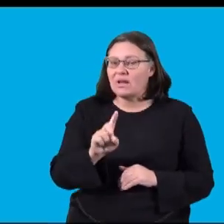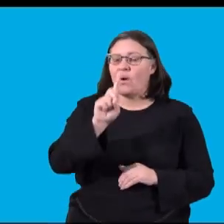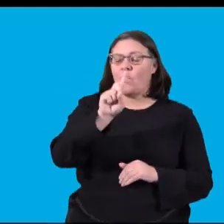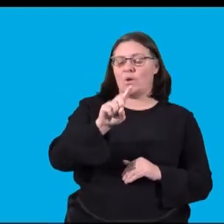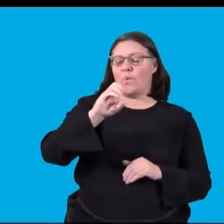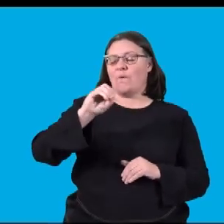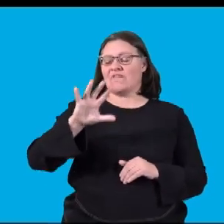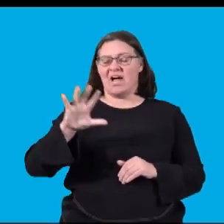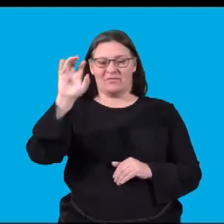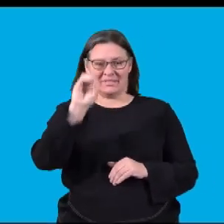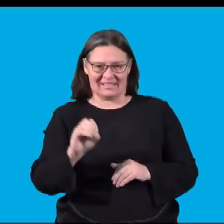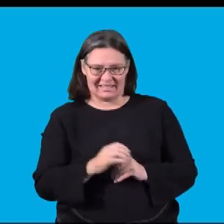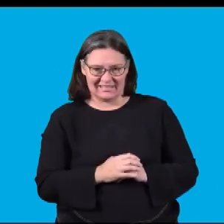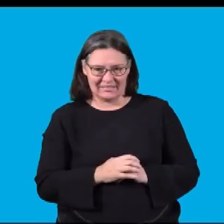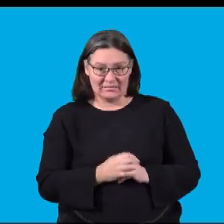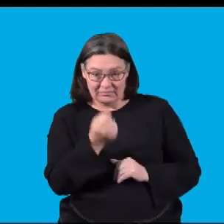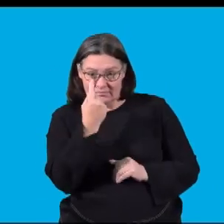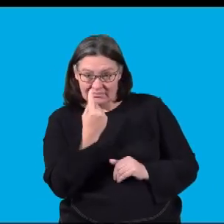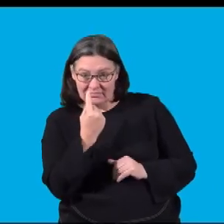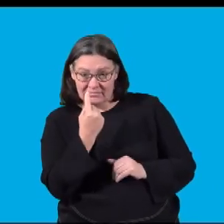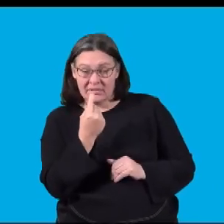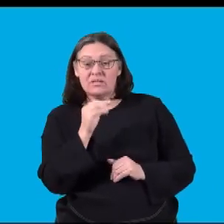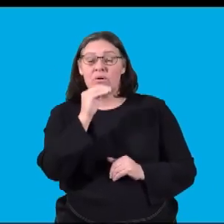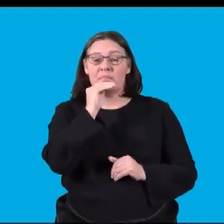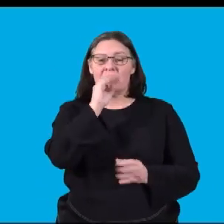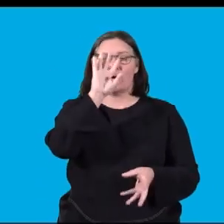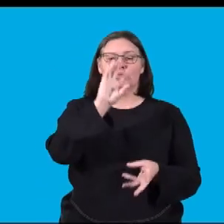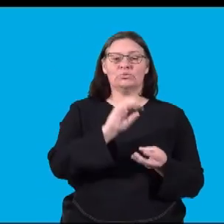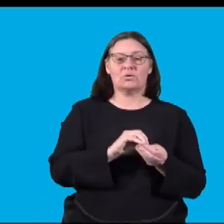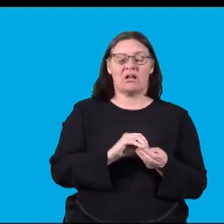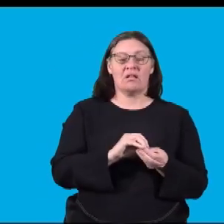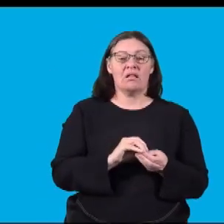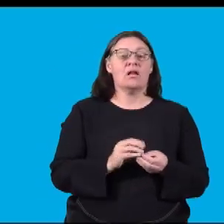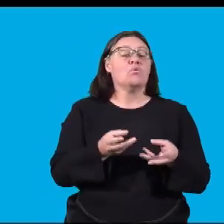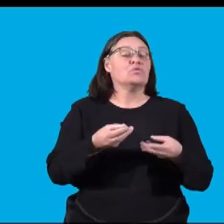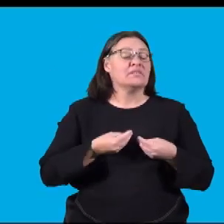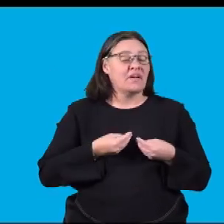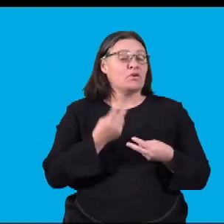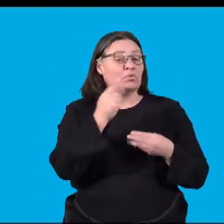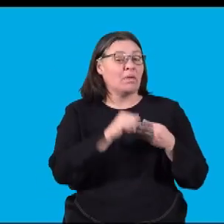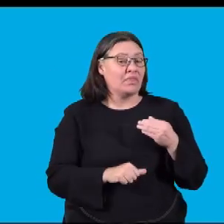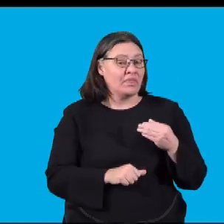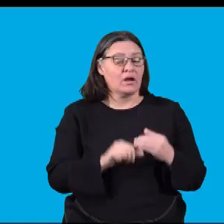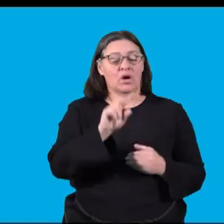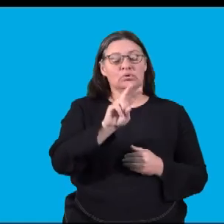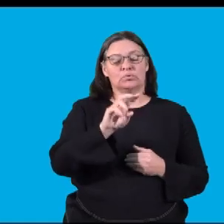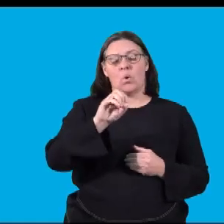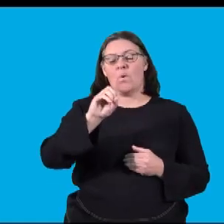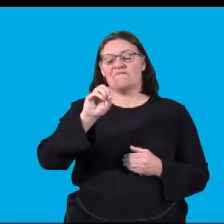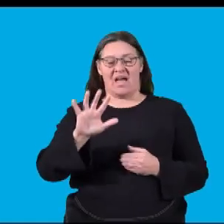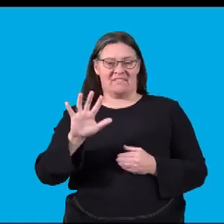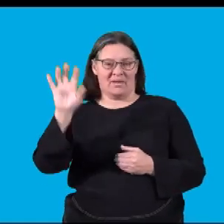it 105. You still with me? That means the total that we received for these 2 months